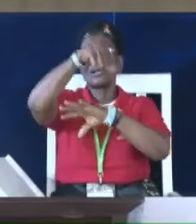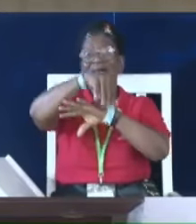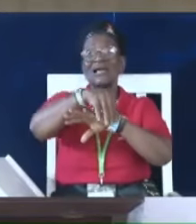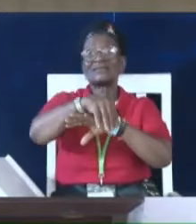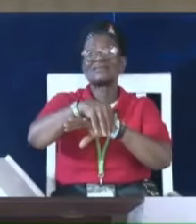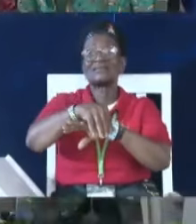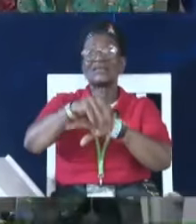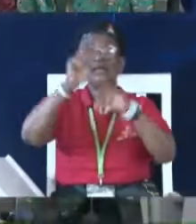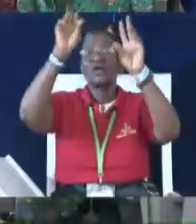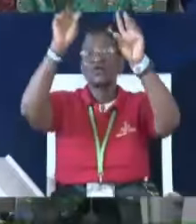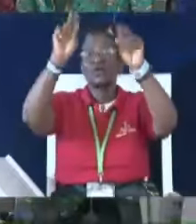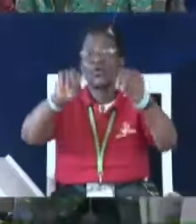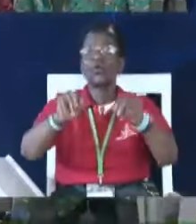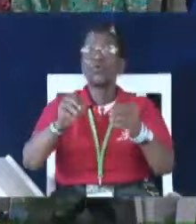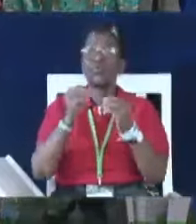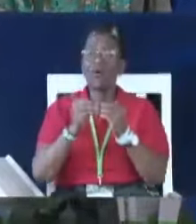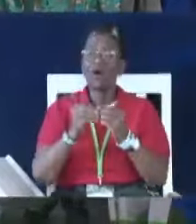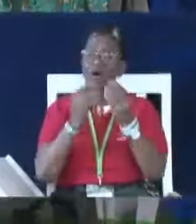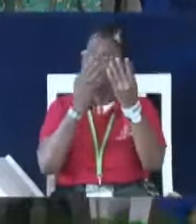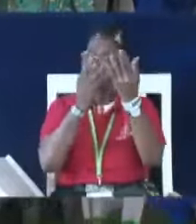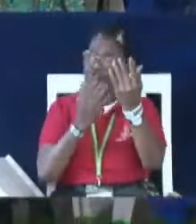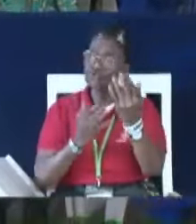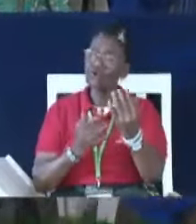no more sorrow.